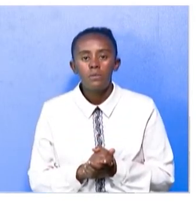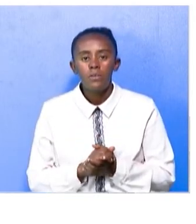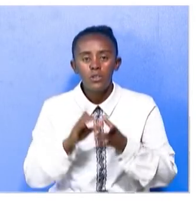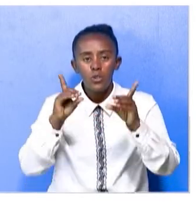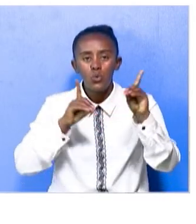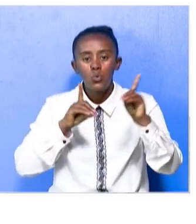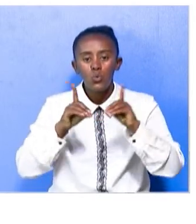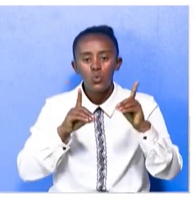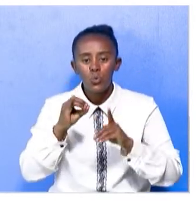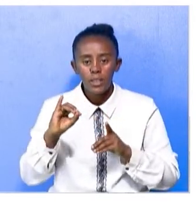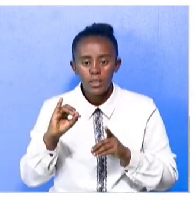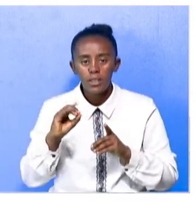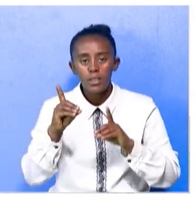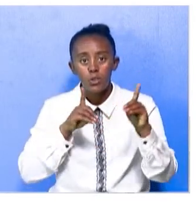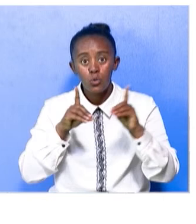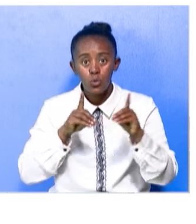doing